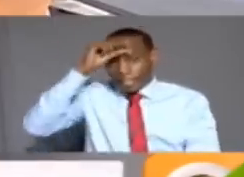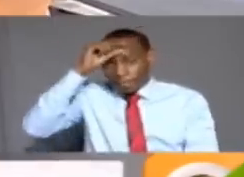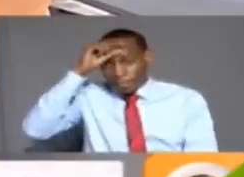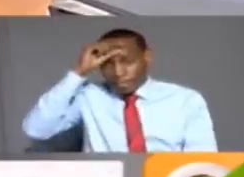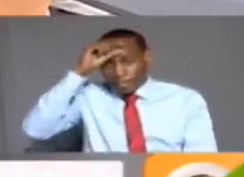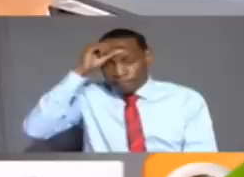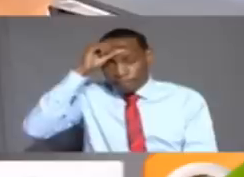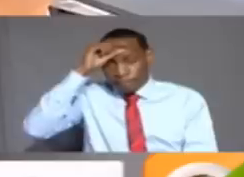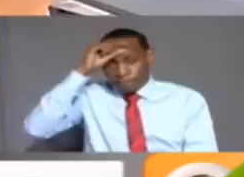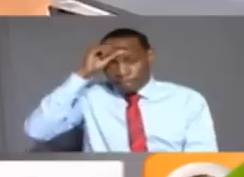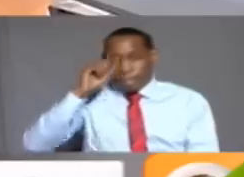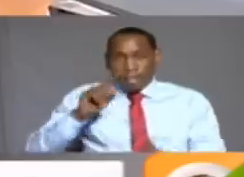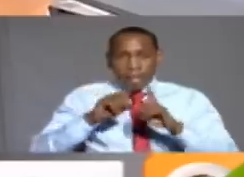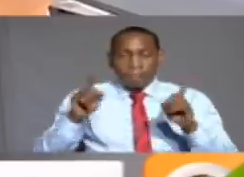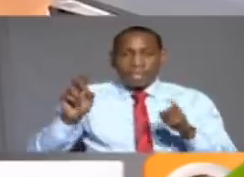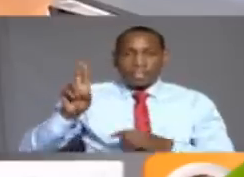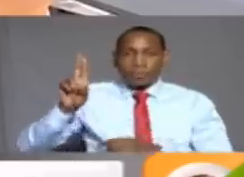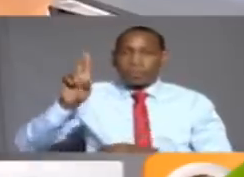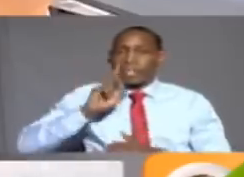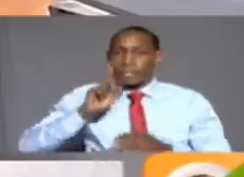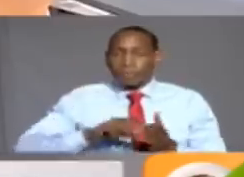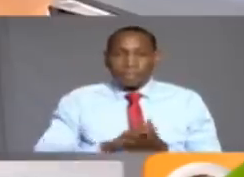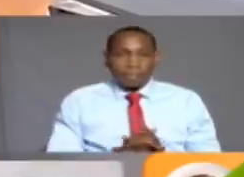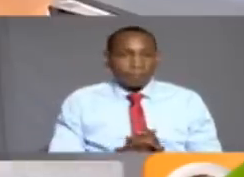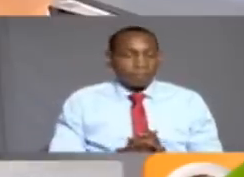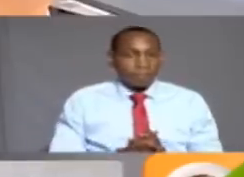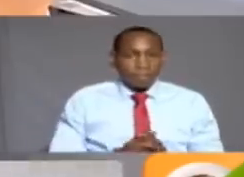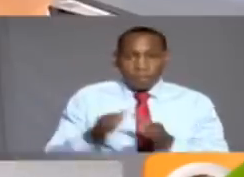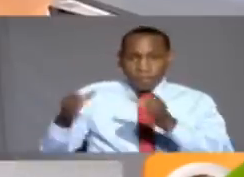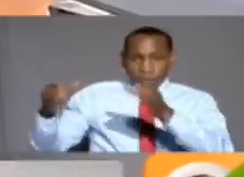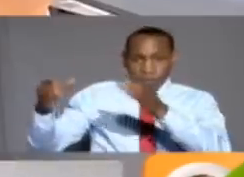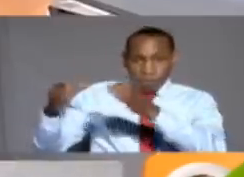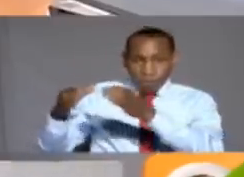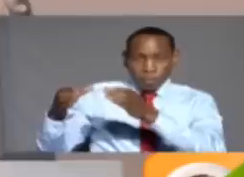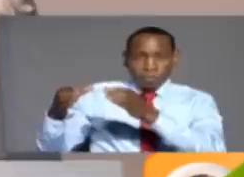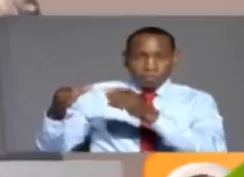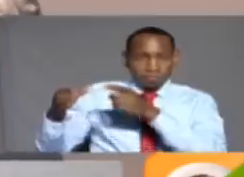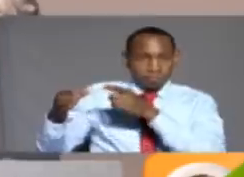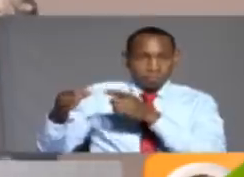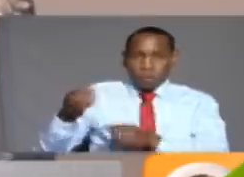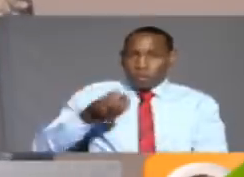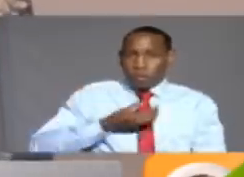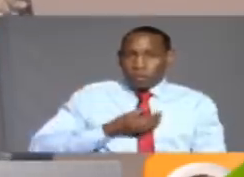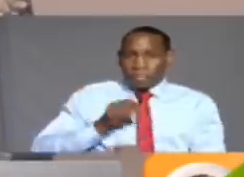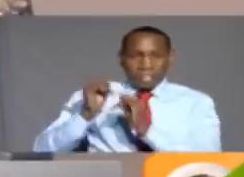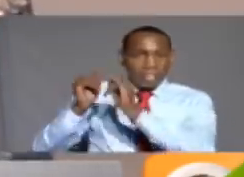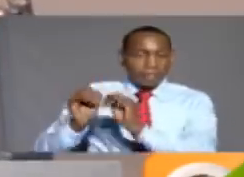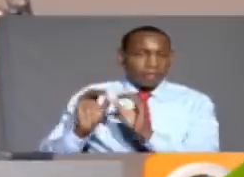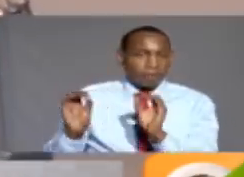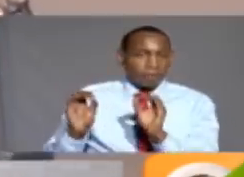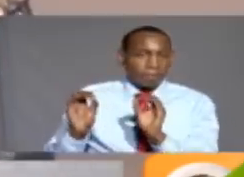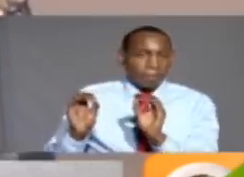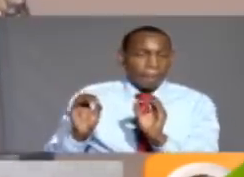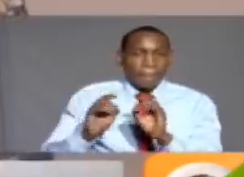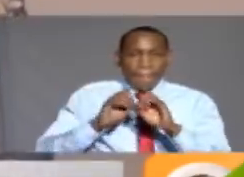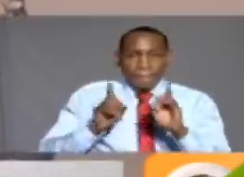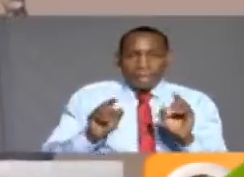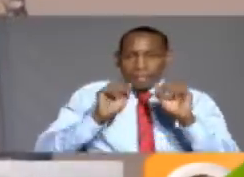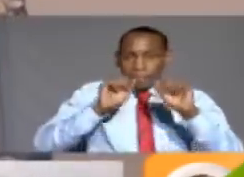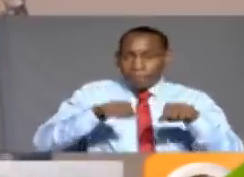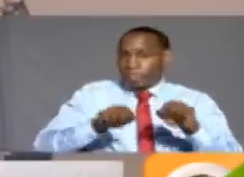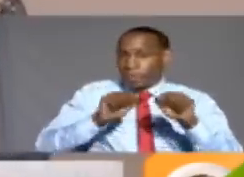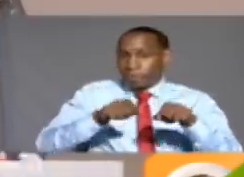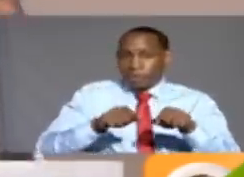president just told us exactly what you have been saying. The party is not owned by an individual. But what he's saying but is that it can be